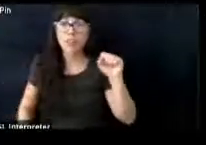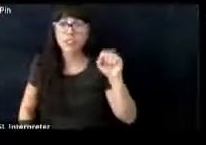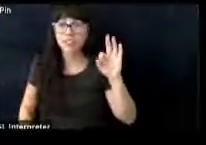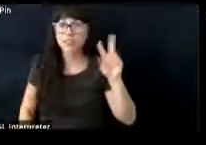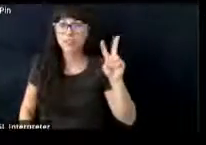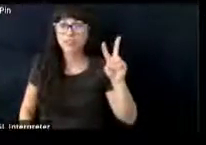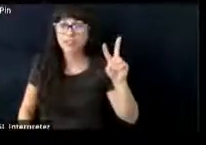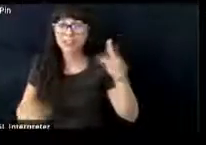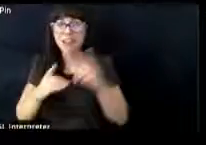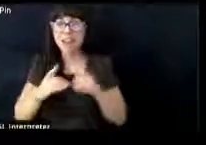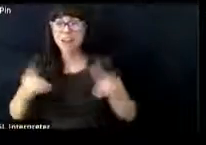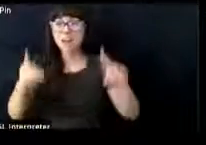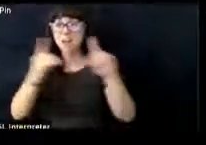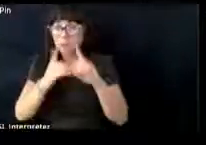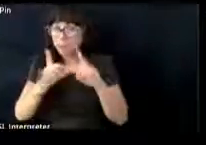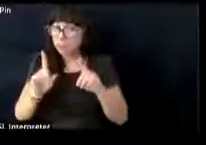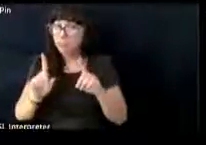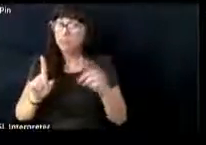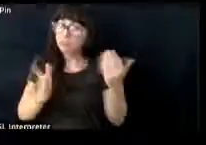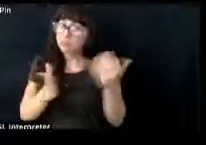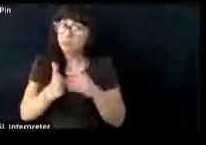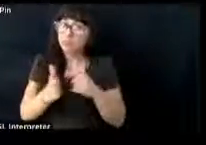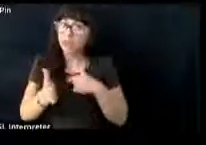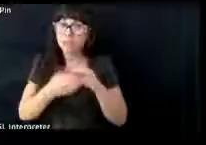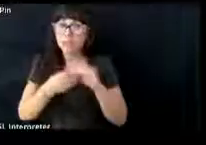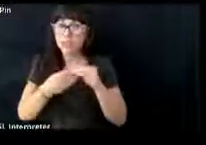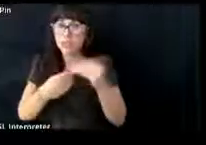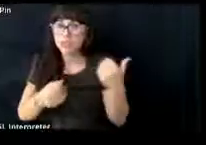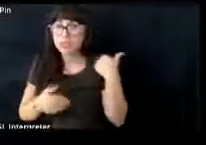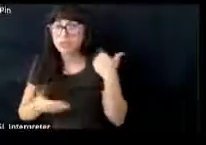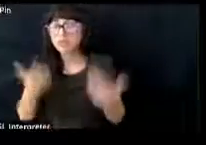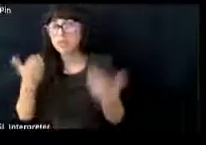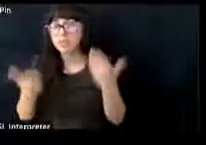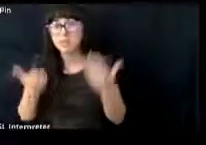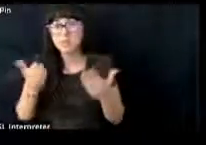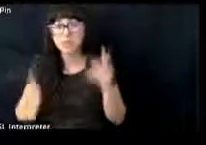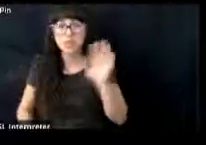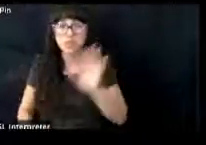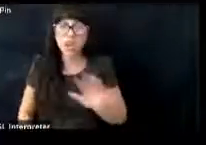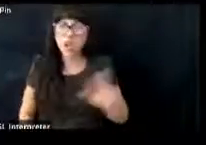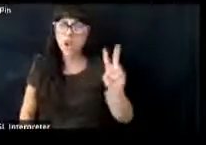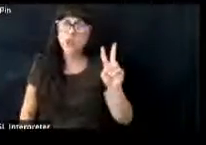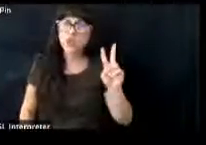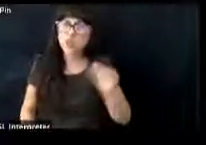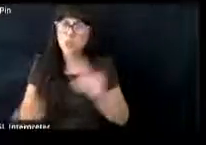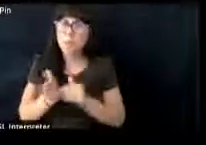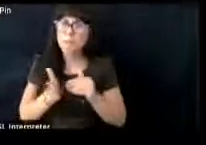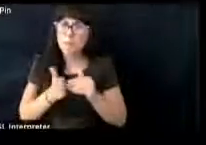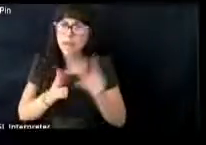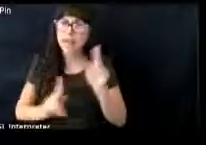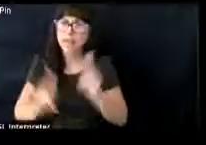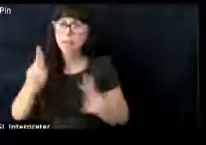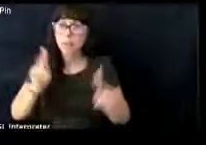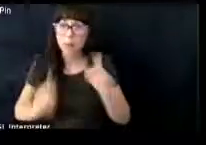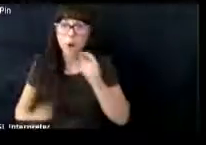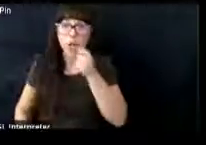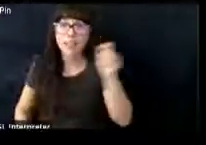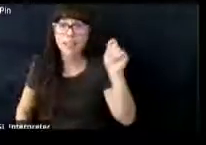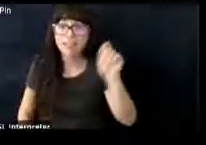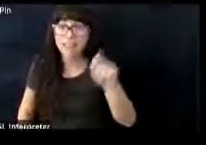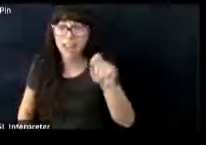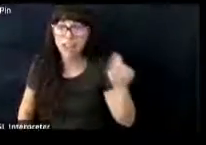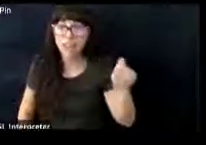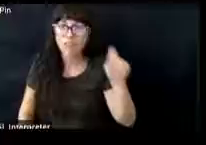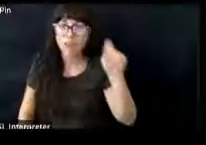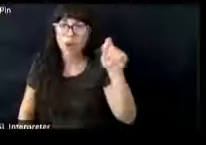district, which again, it was mentioned earlier, will probably be 2 million people. And therefore, I'd like to see